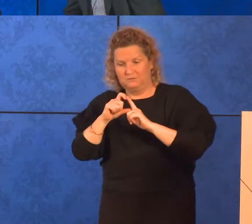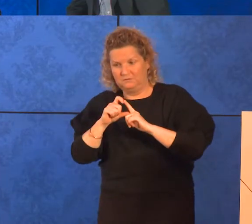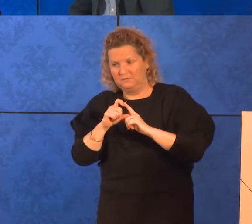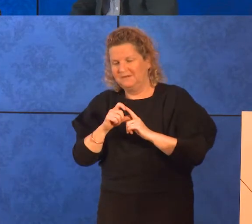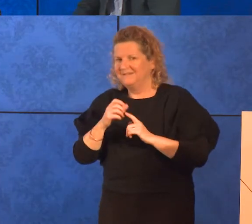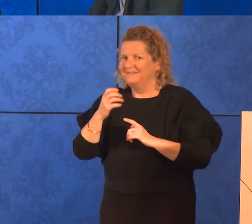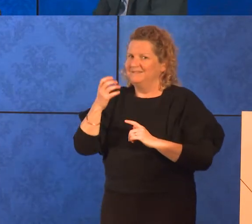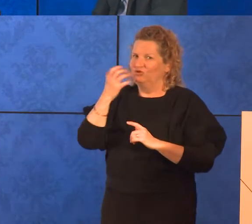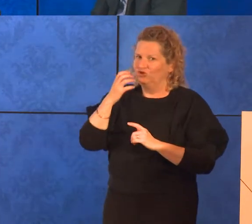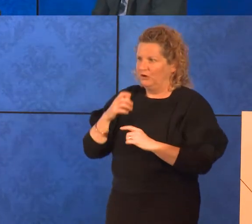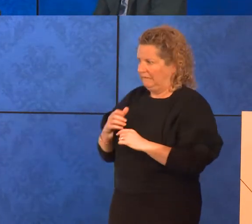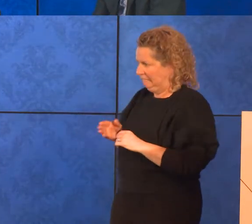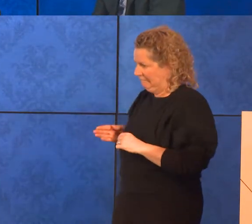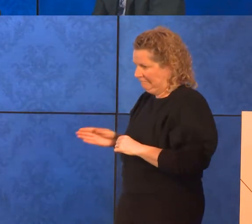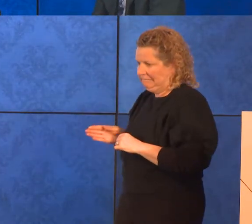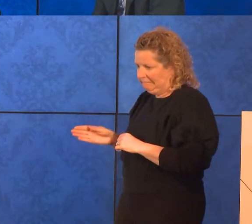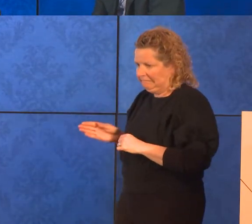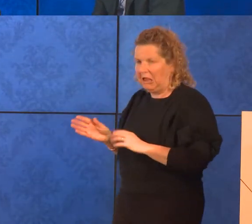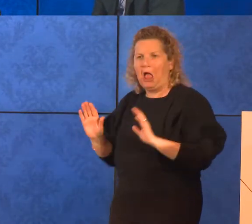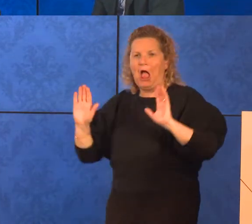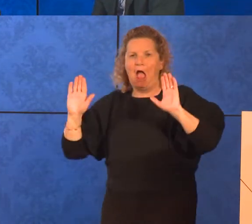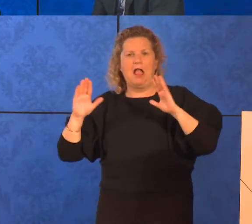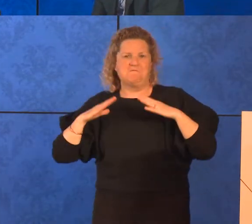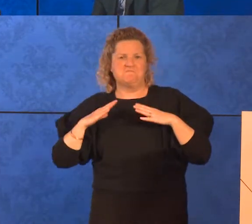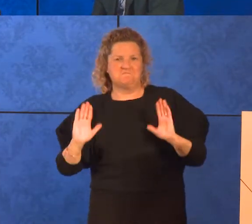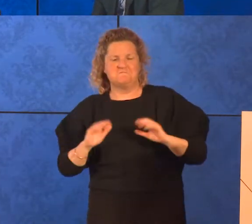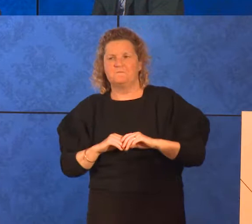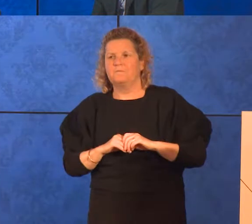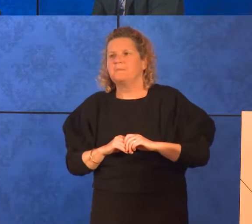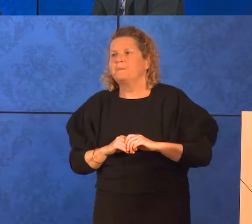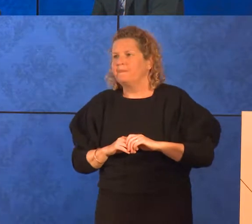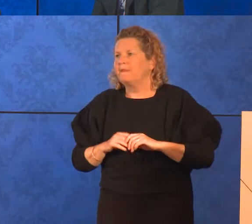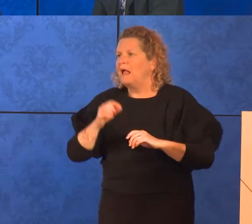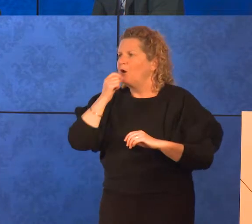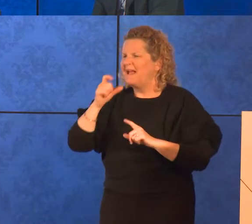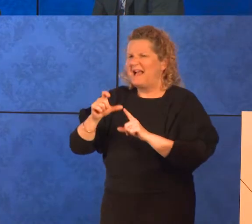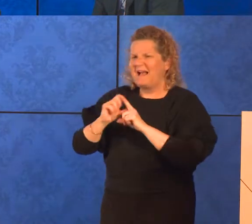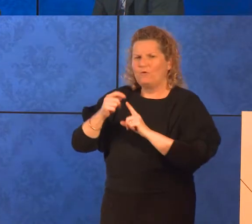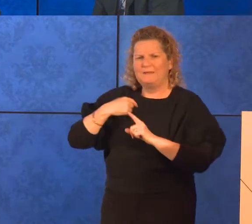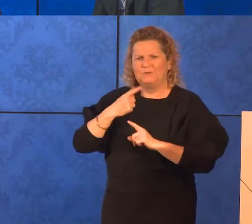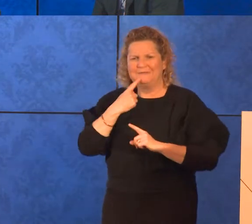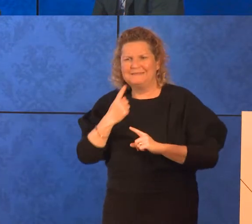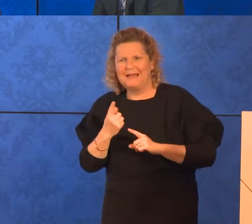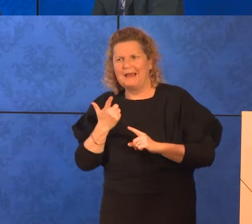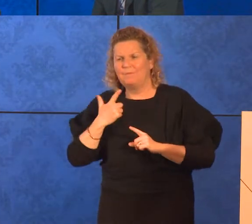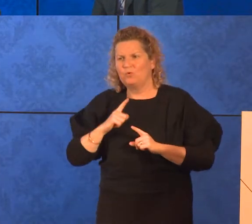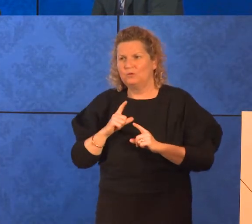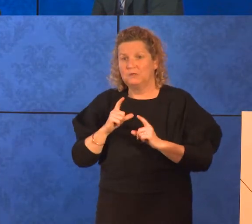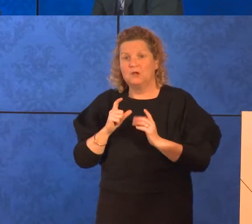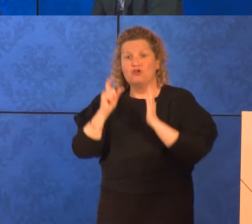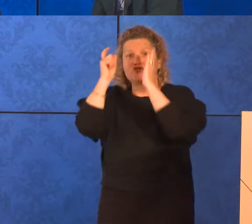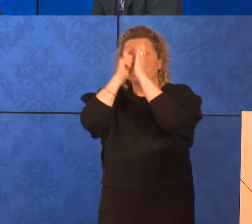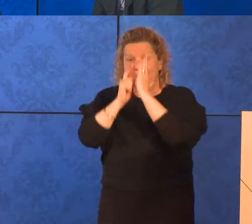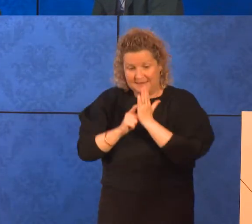to keep putting you on the spot, Gerard, but... more than fine. I think it is probably a bit difficult for me to say because many of them are yet to